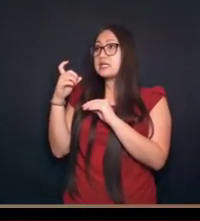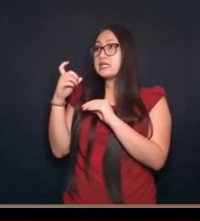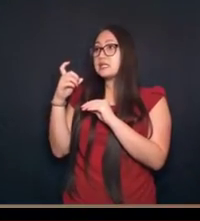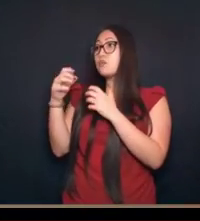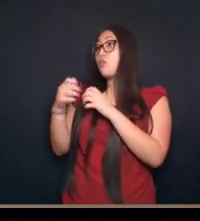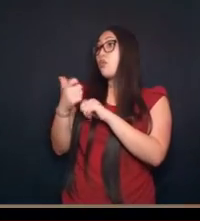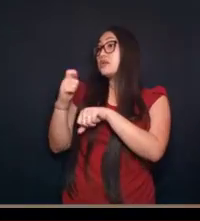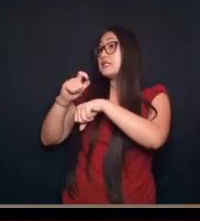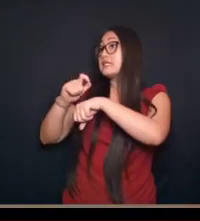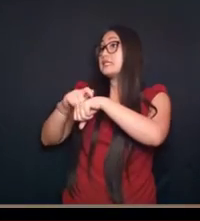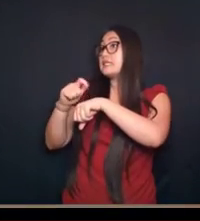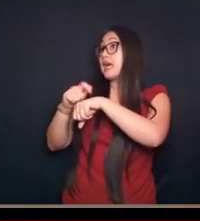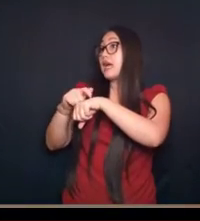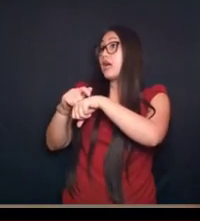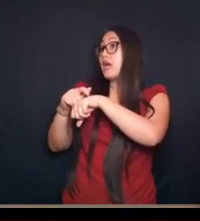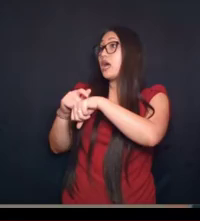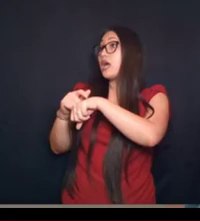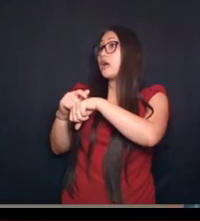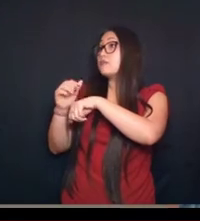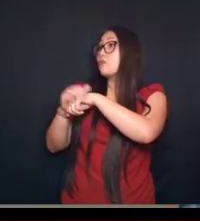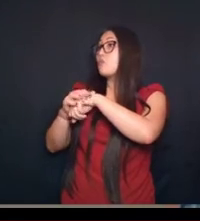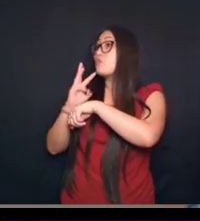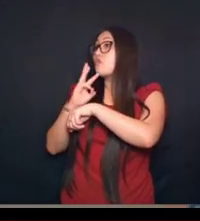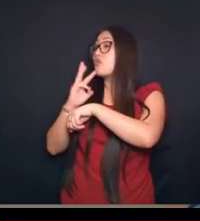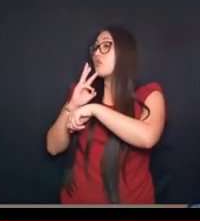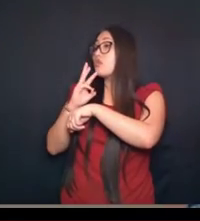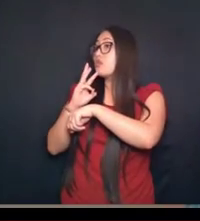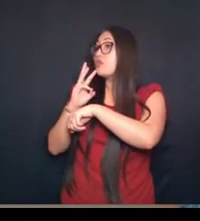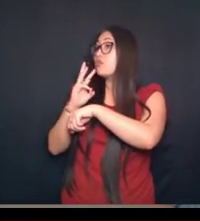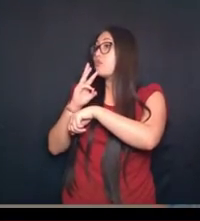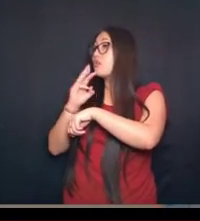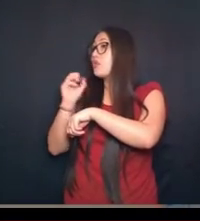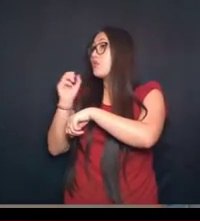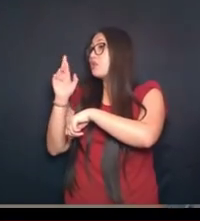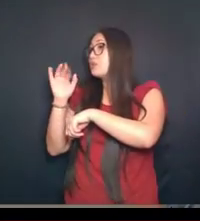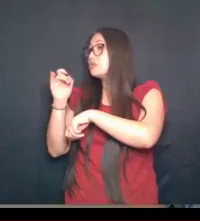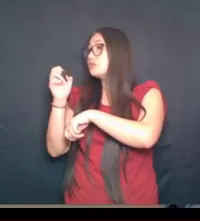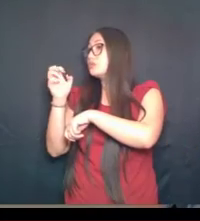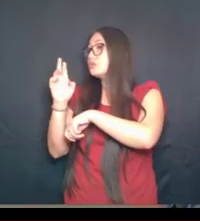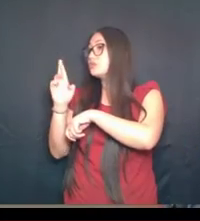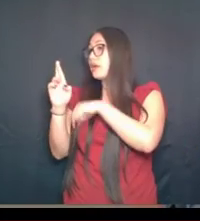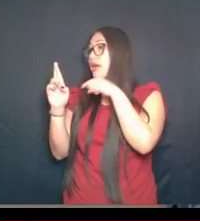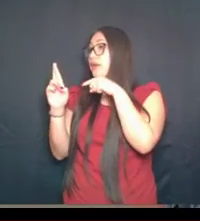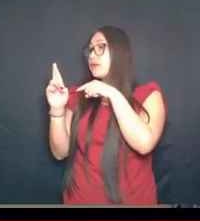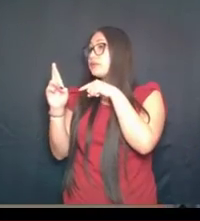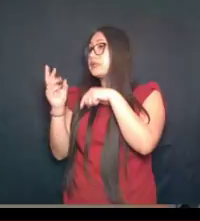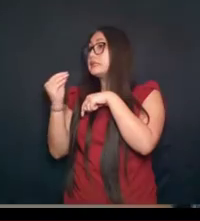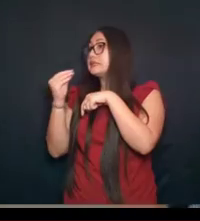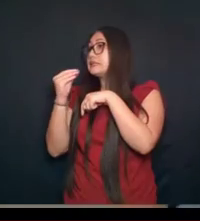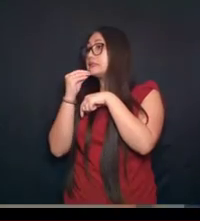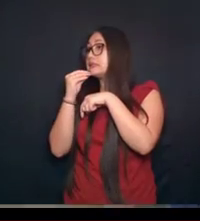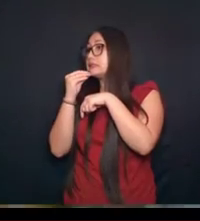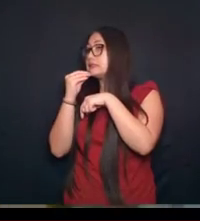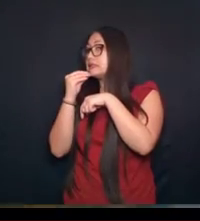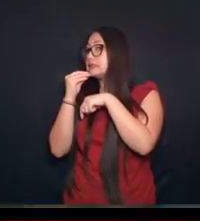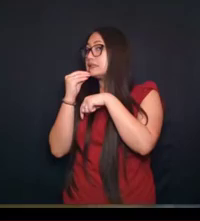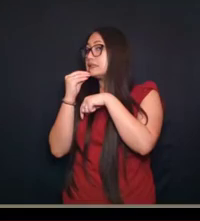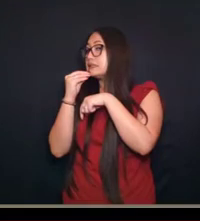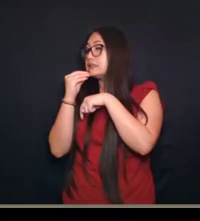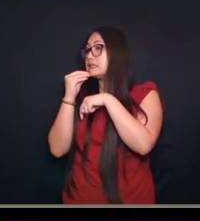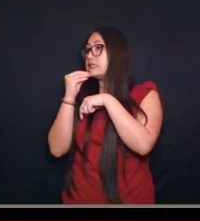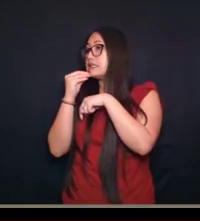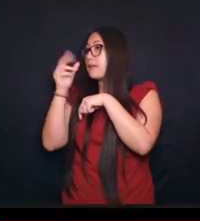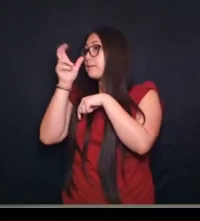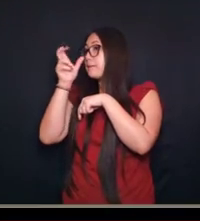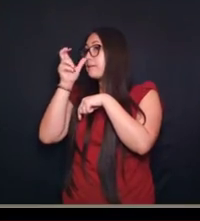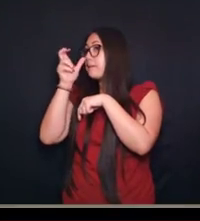of their time on water striders feed mostly on insects that live near water. Let's give